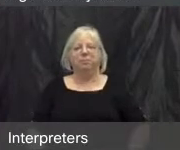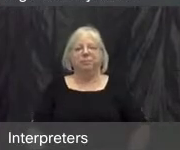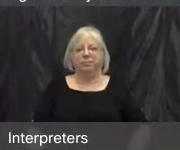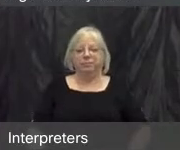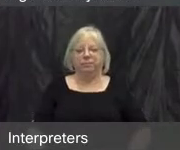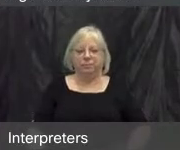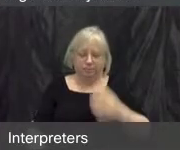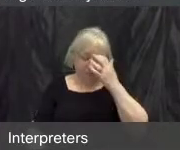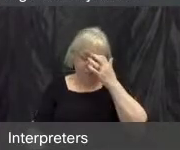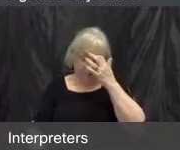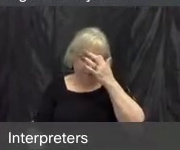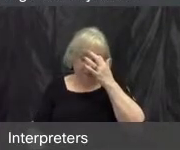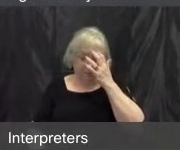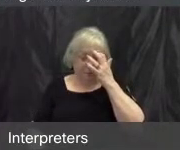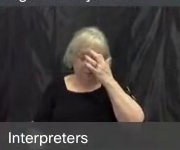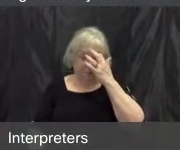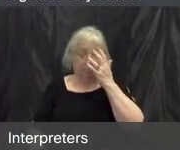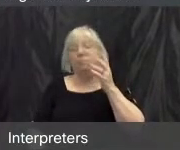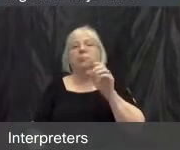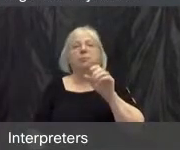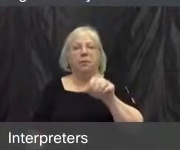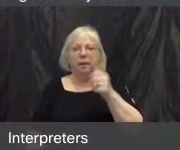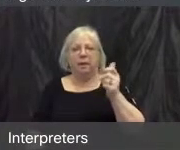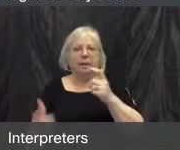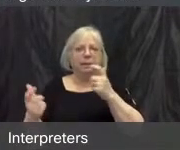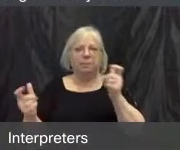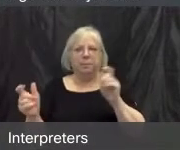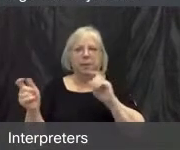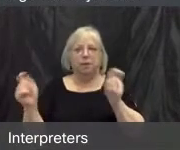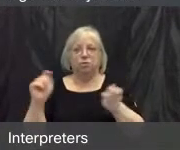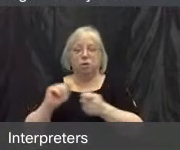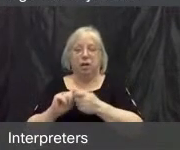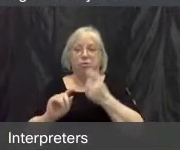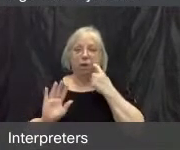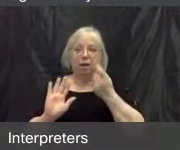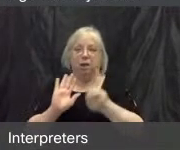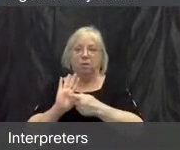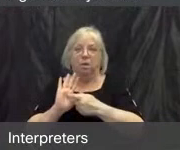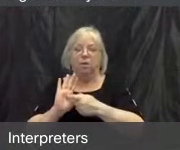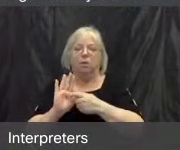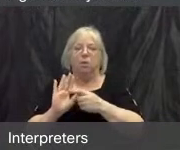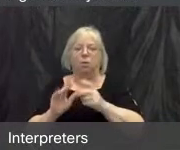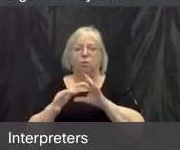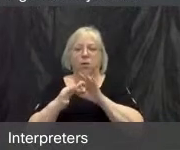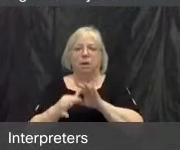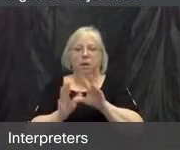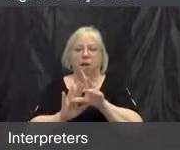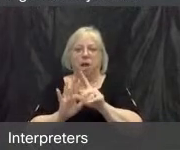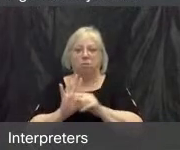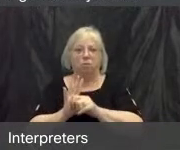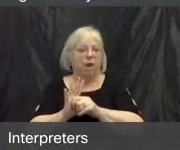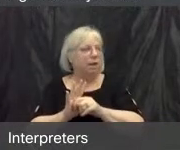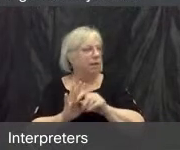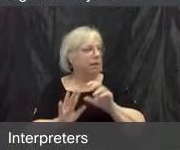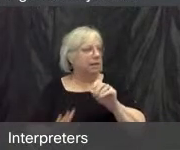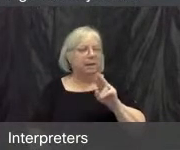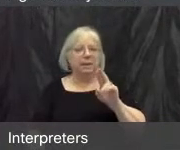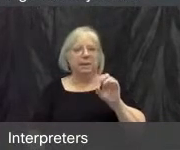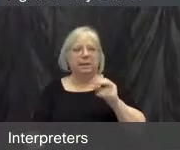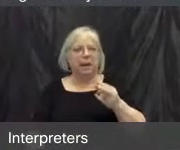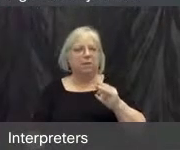And the other big change that I noticed in the budget was on contracts. Sarah, that